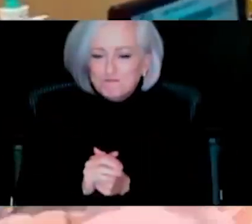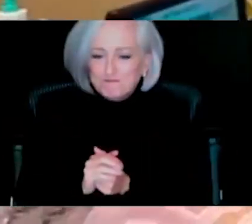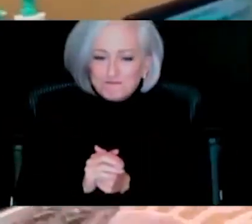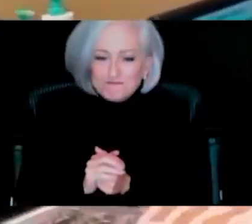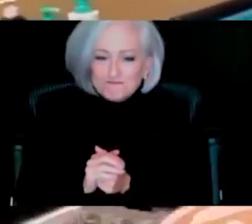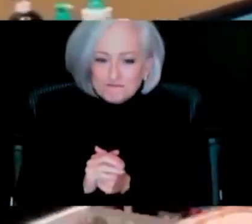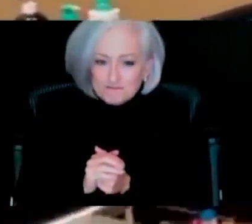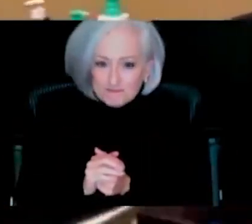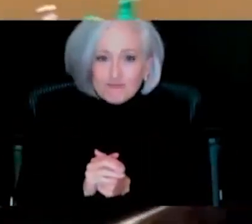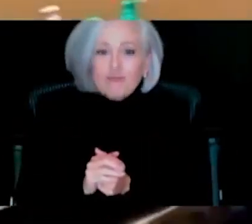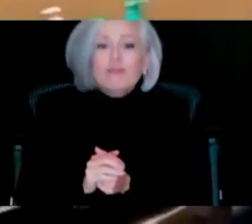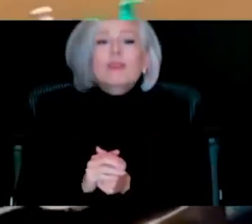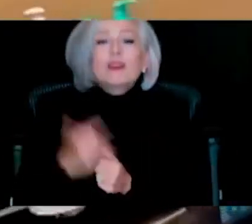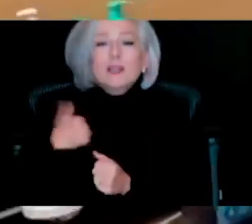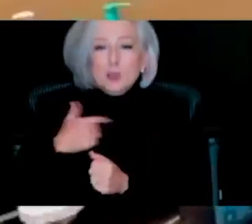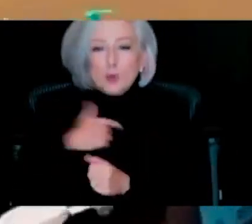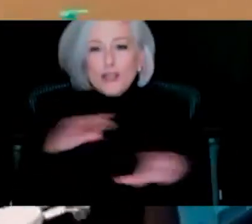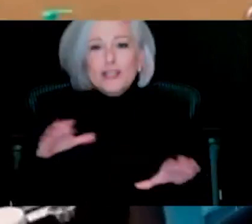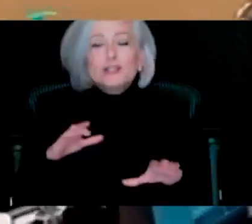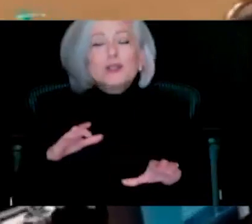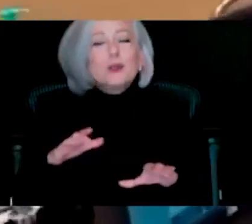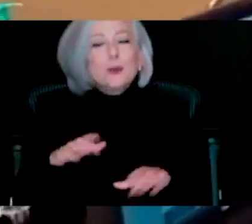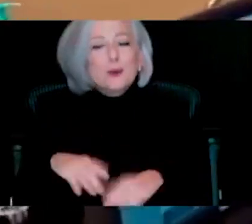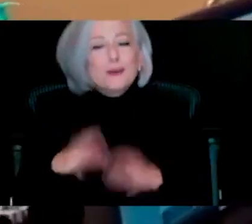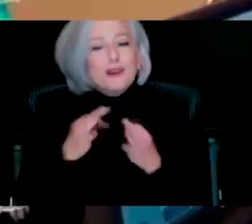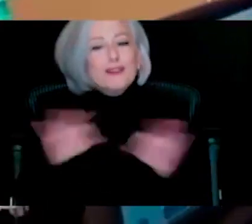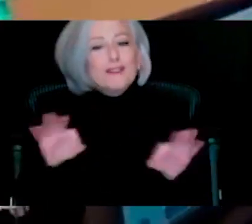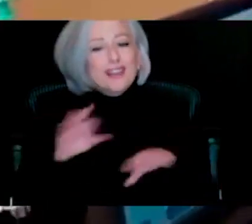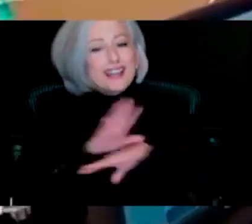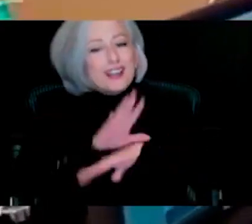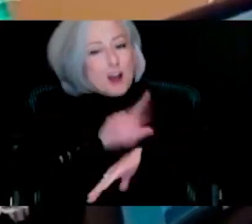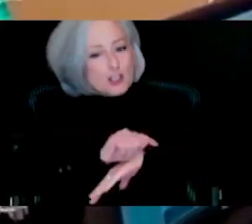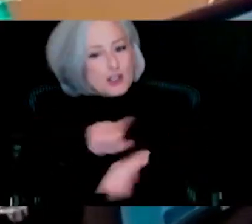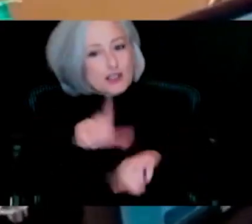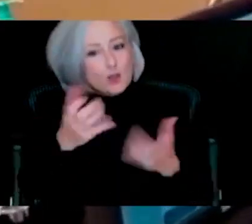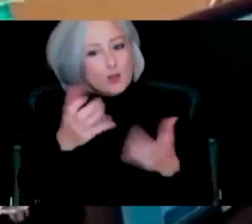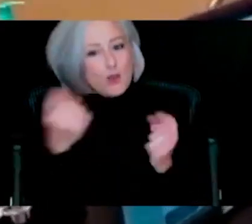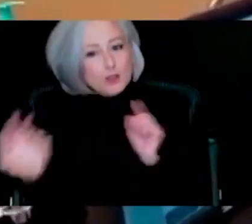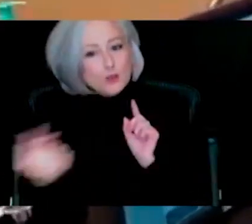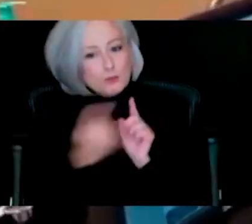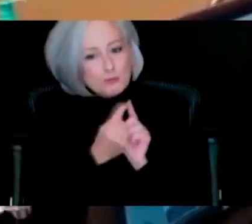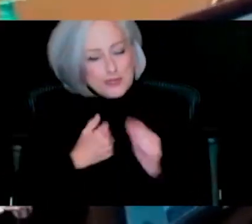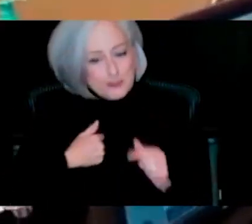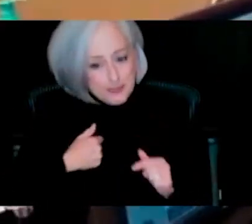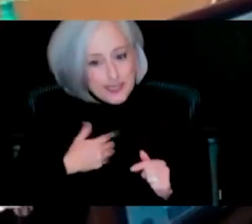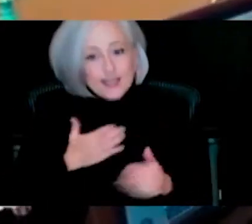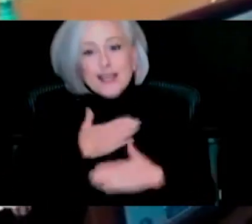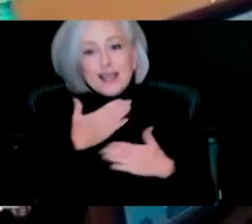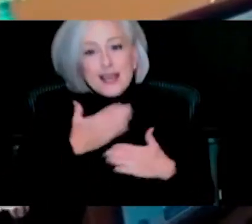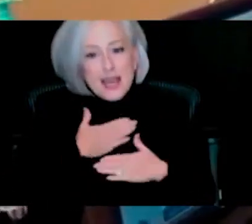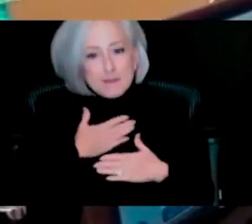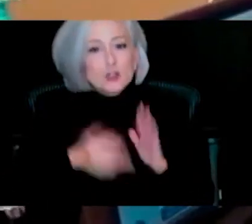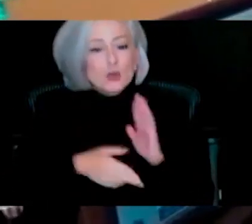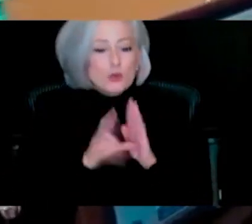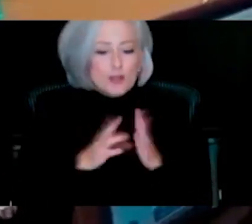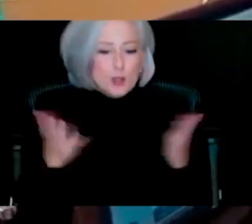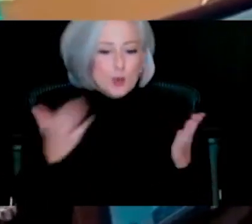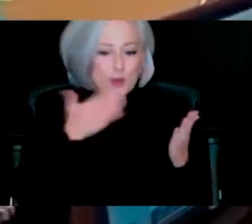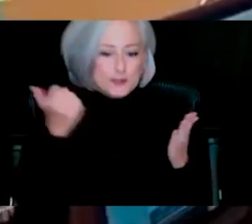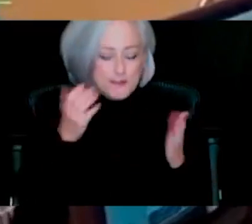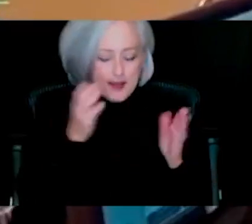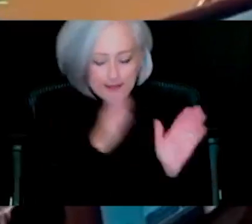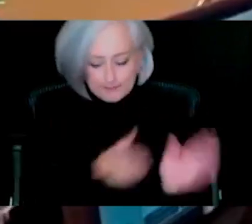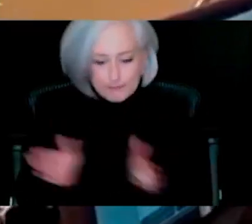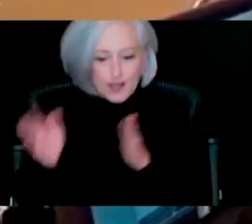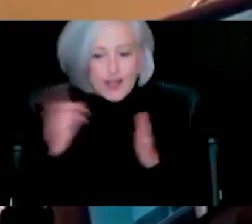We do complimentary consults. So if you want to come down and meet with me, and I can just kind of go over a regimen, what would be the best